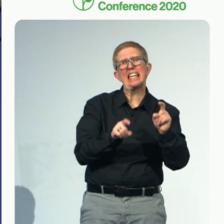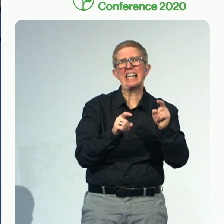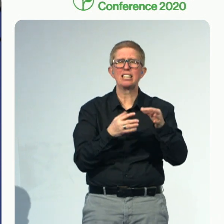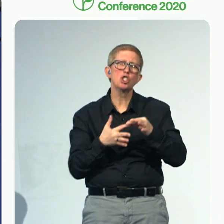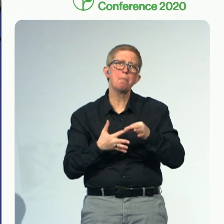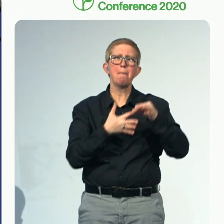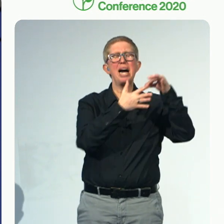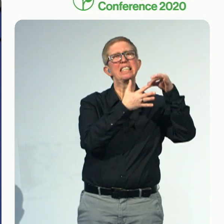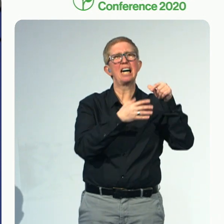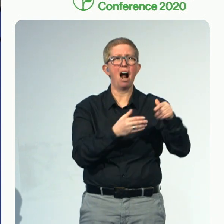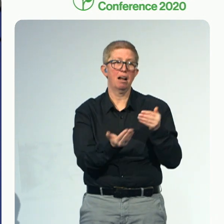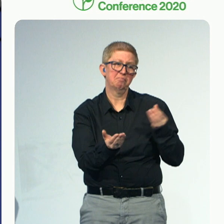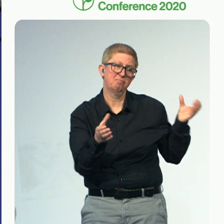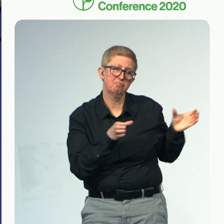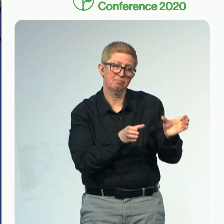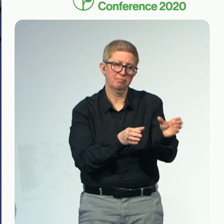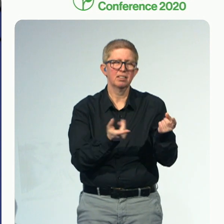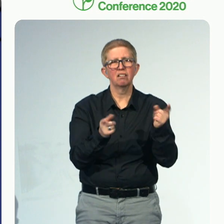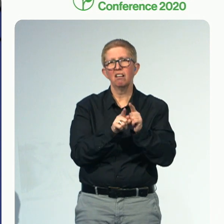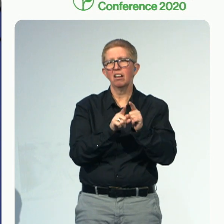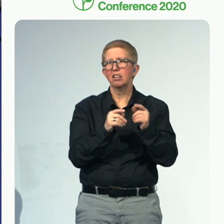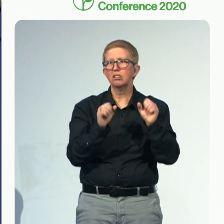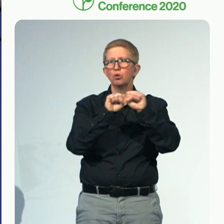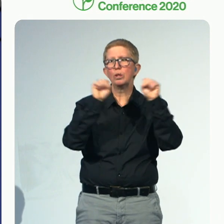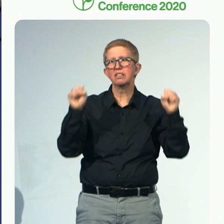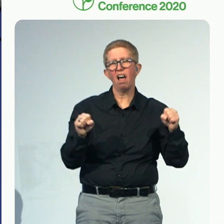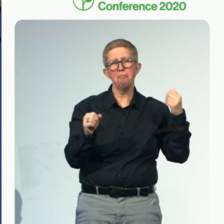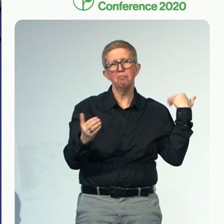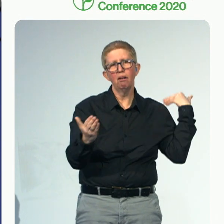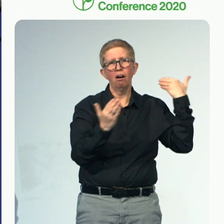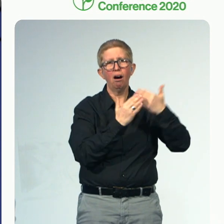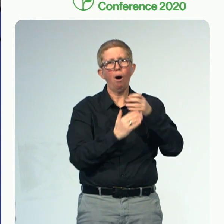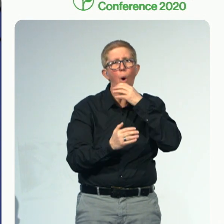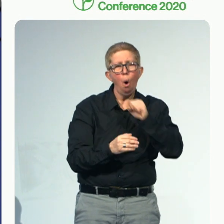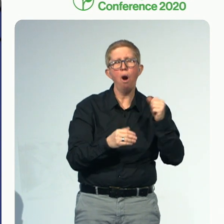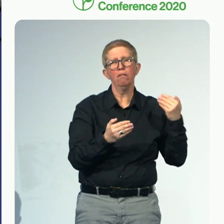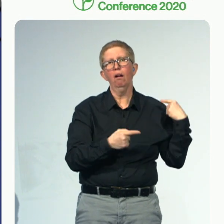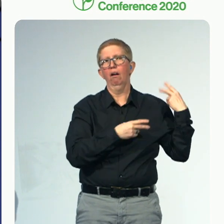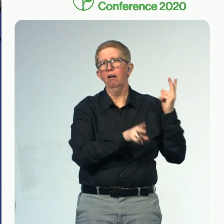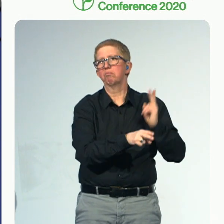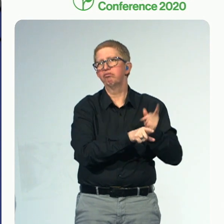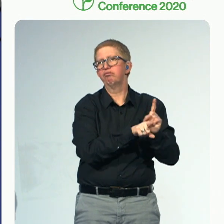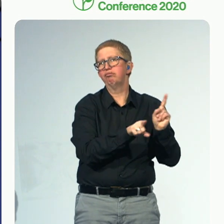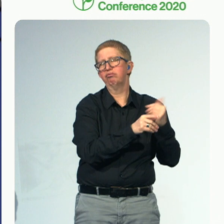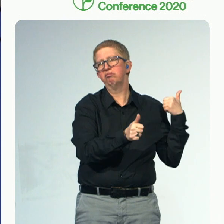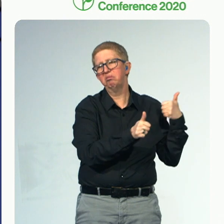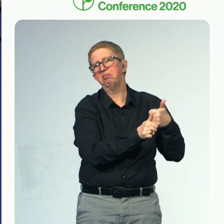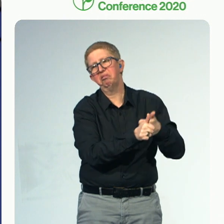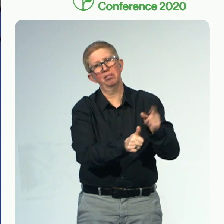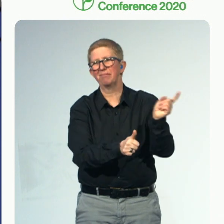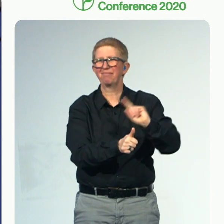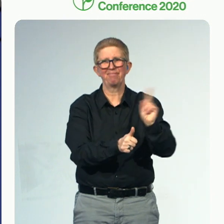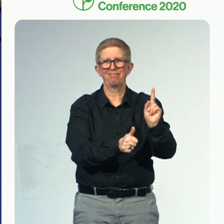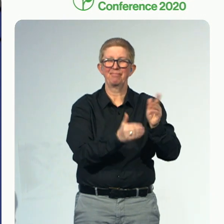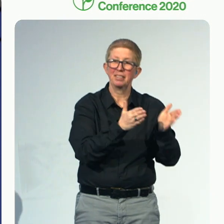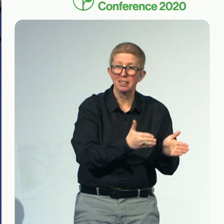existing mainstream schools cannot adequately support my child, then I want my child to go somewhere else. That's a reflection on current practice. It's